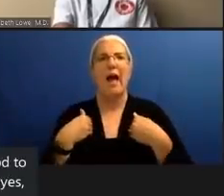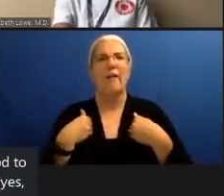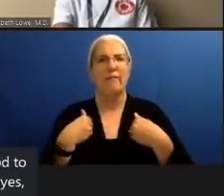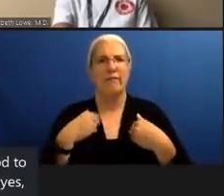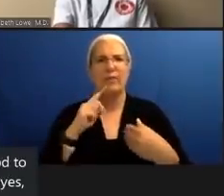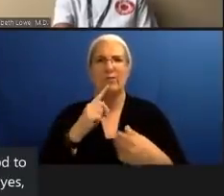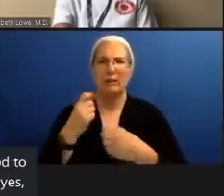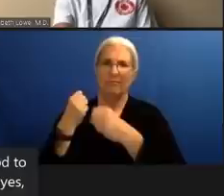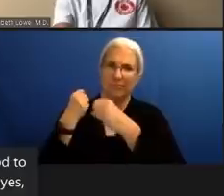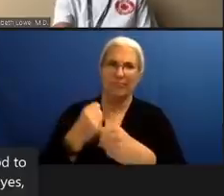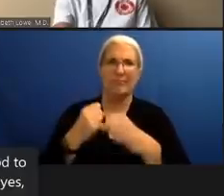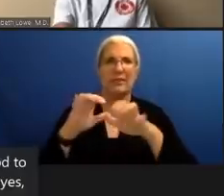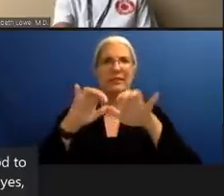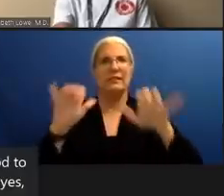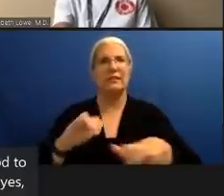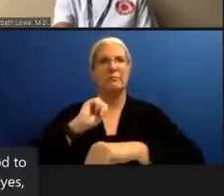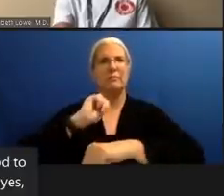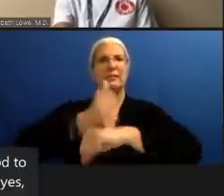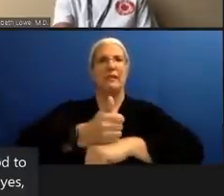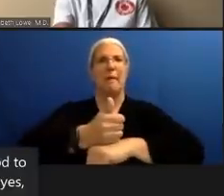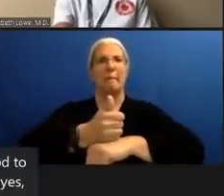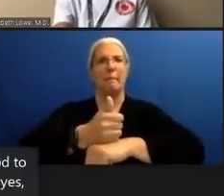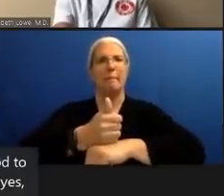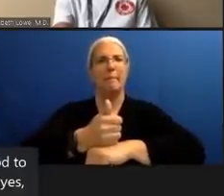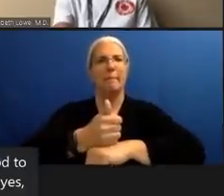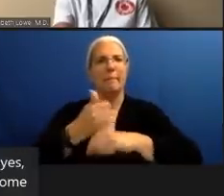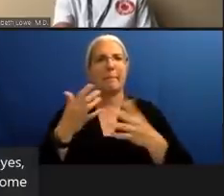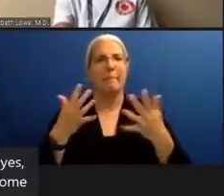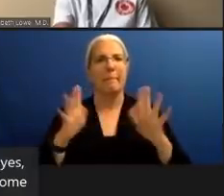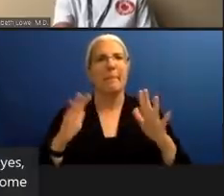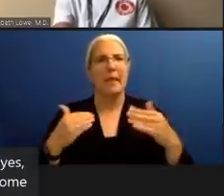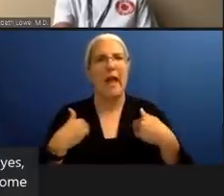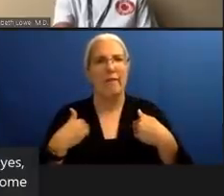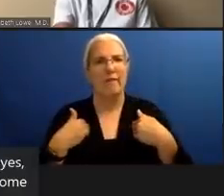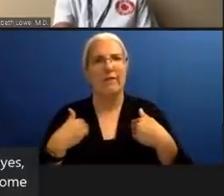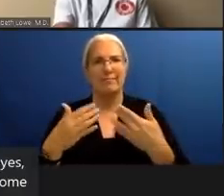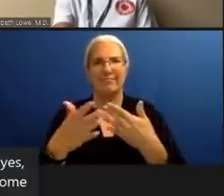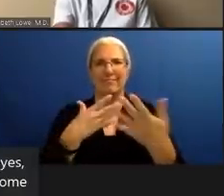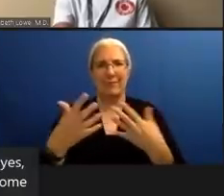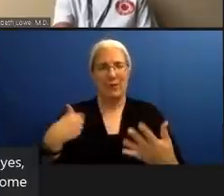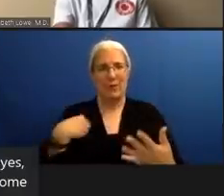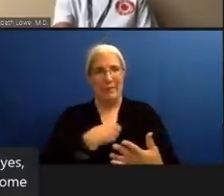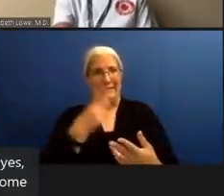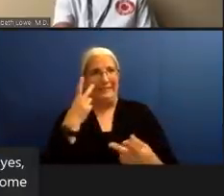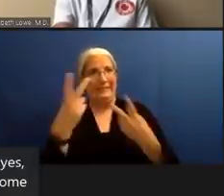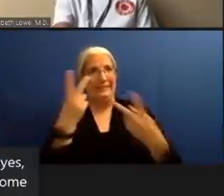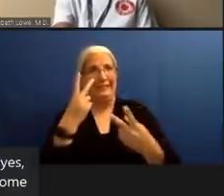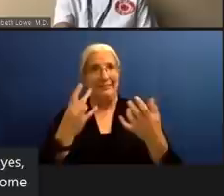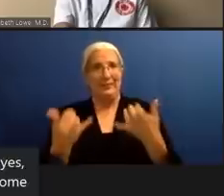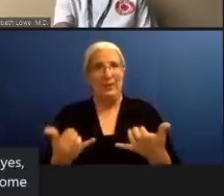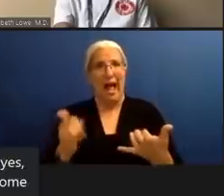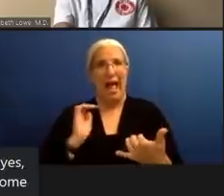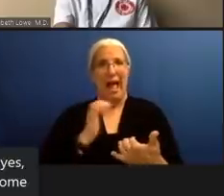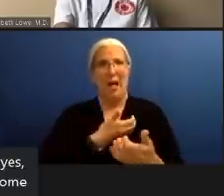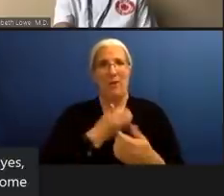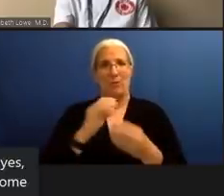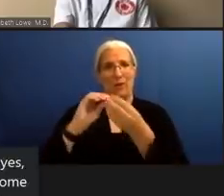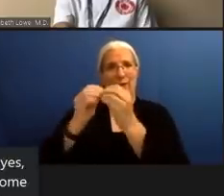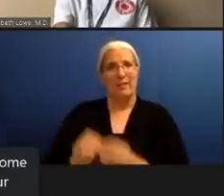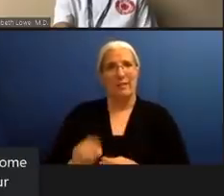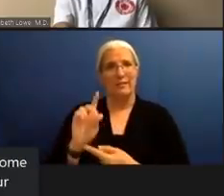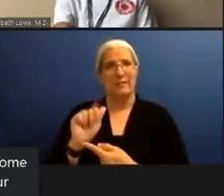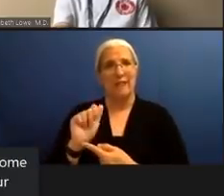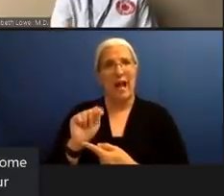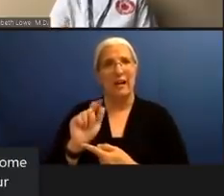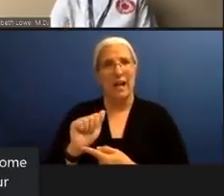think it's part of what some of the data you saw today. That the data begins in our community. It's through